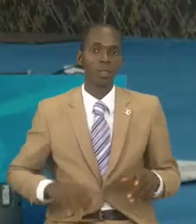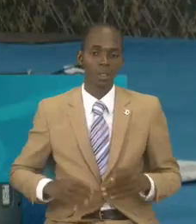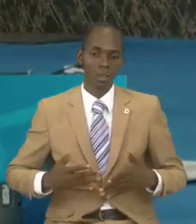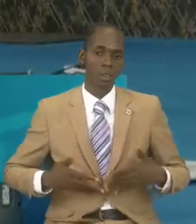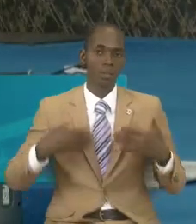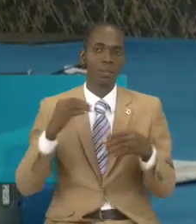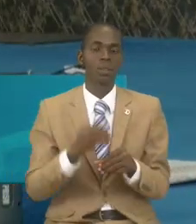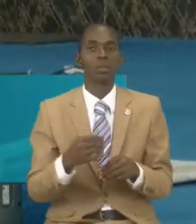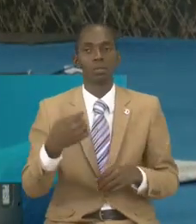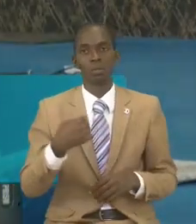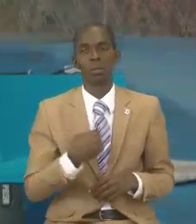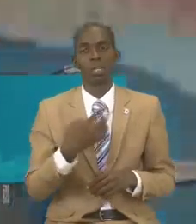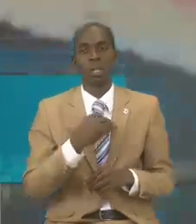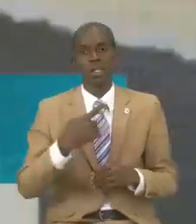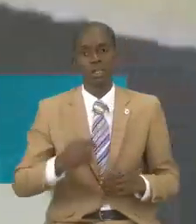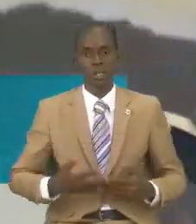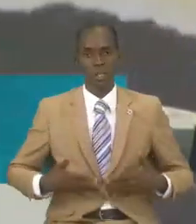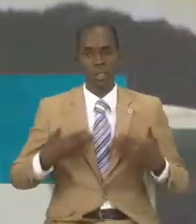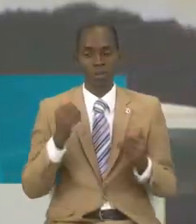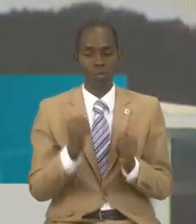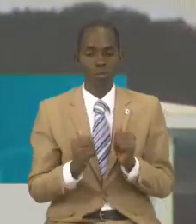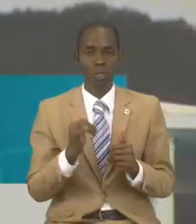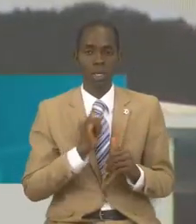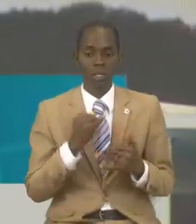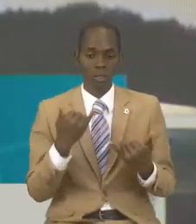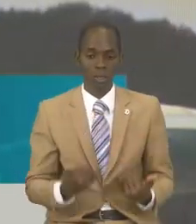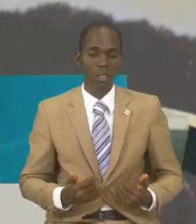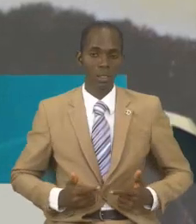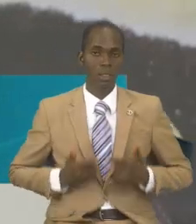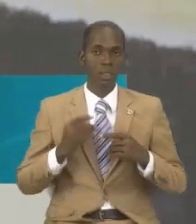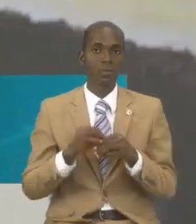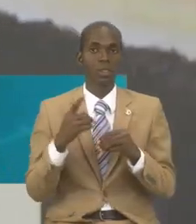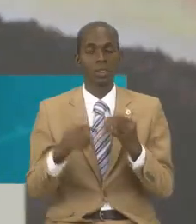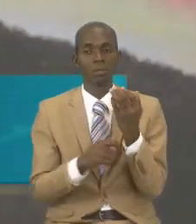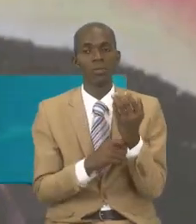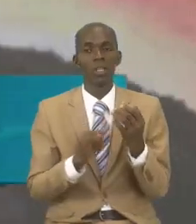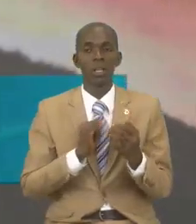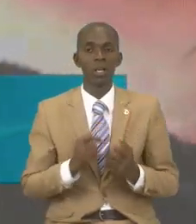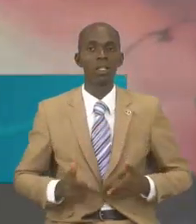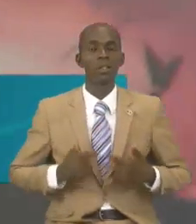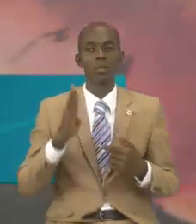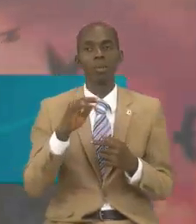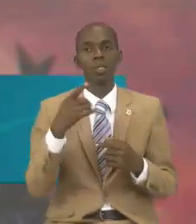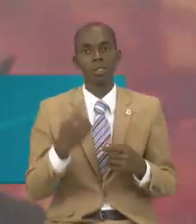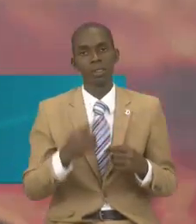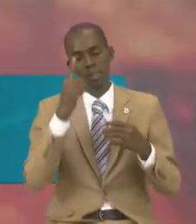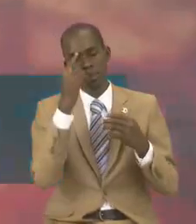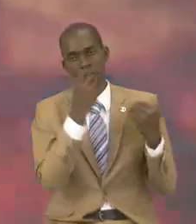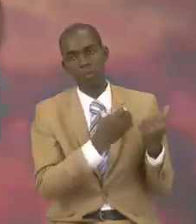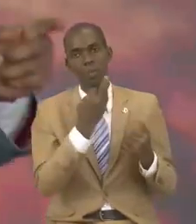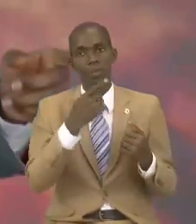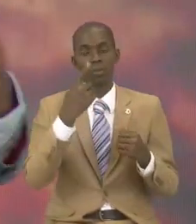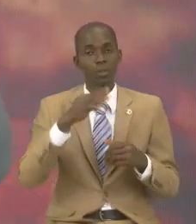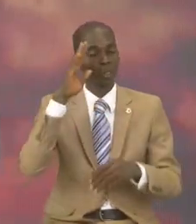And the life which I now live in the flesh, I live by the faith of the Son of God,